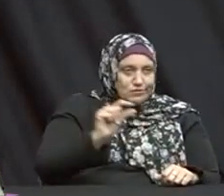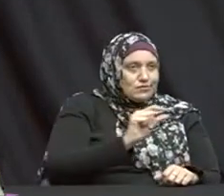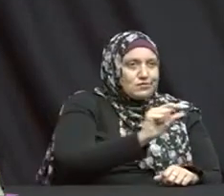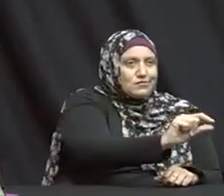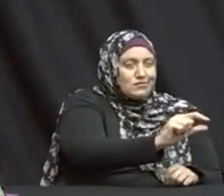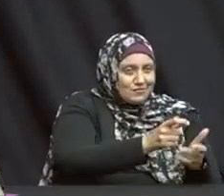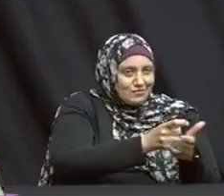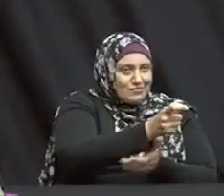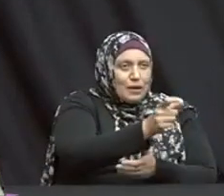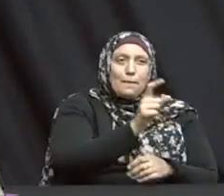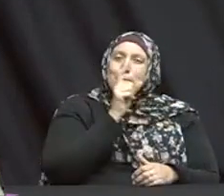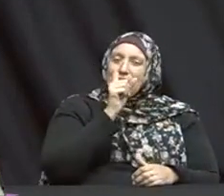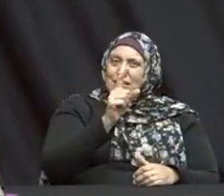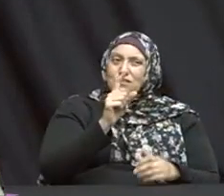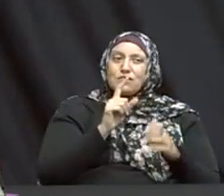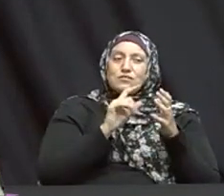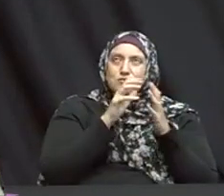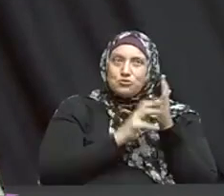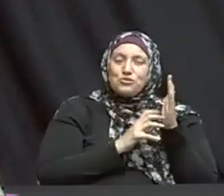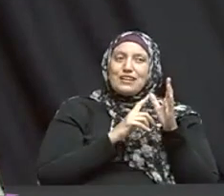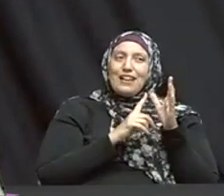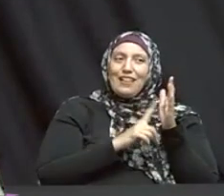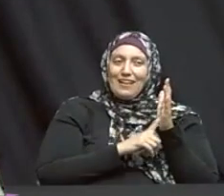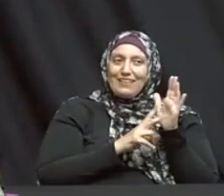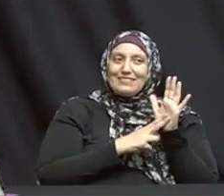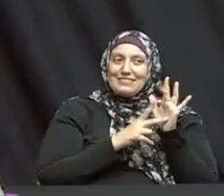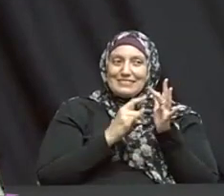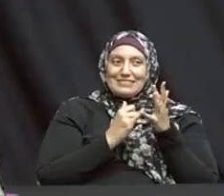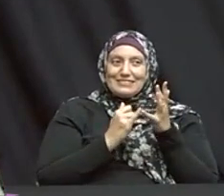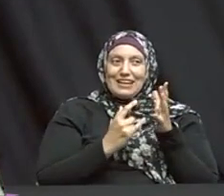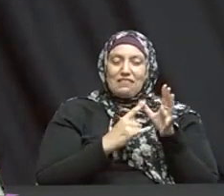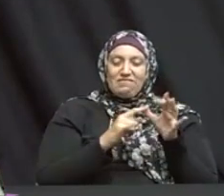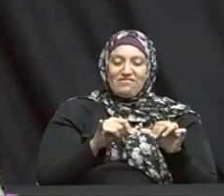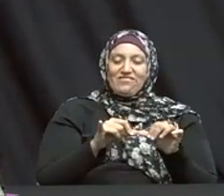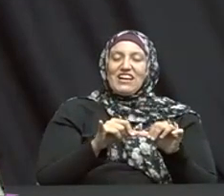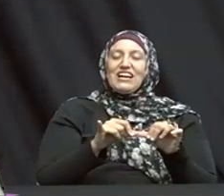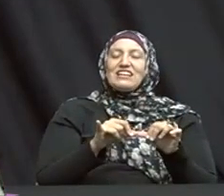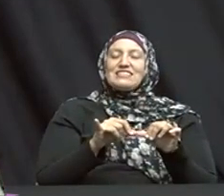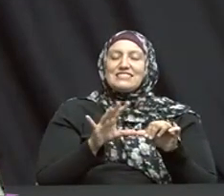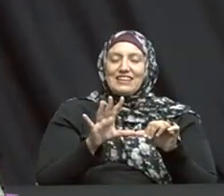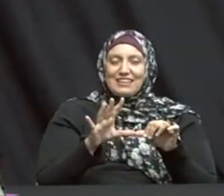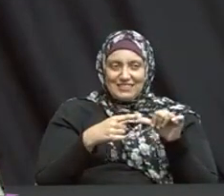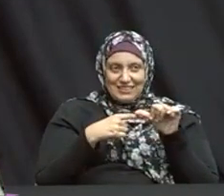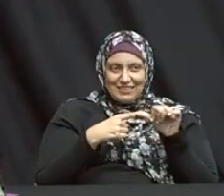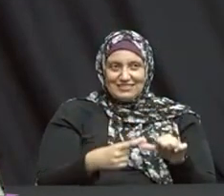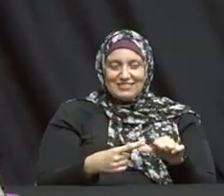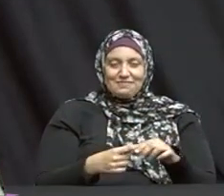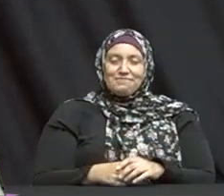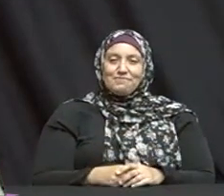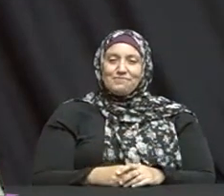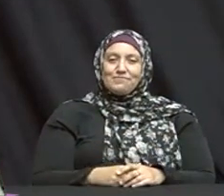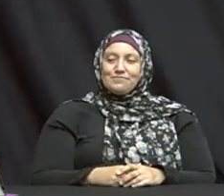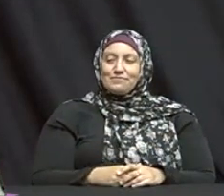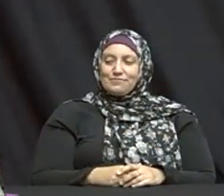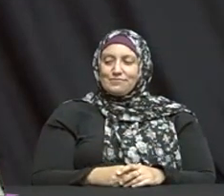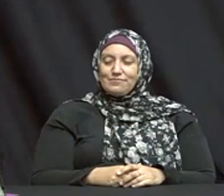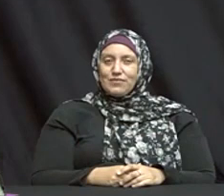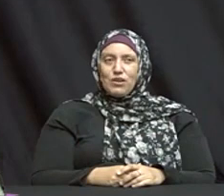An-Nisa, subhanAllah, this question is brilliantly answered. And the answer Quran gives is that if the guardian is in need